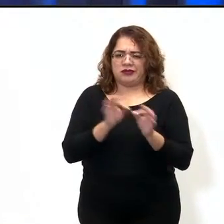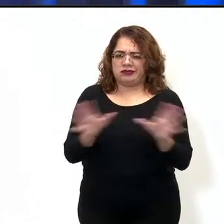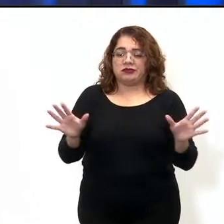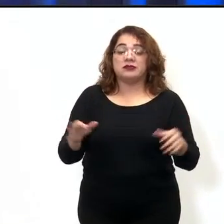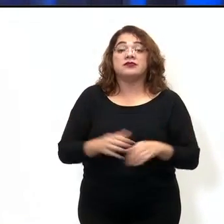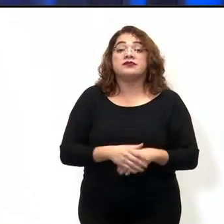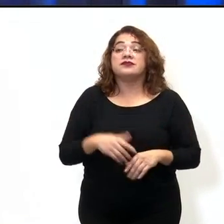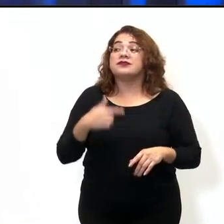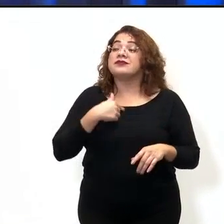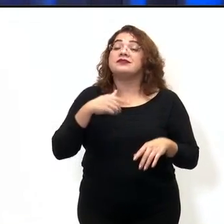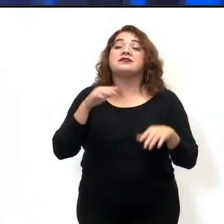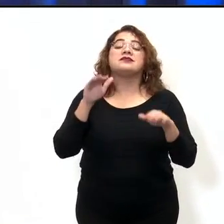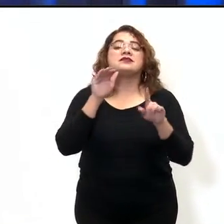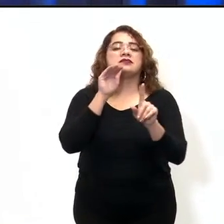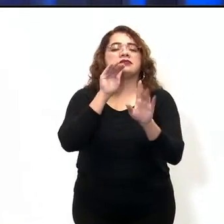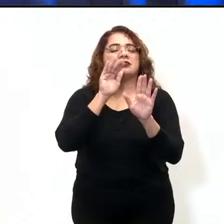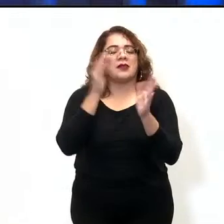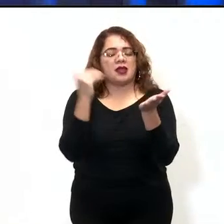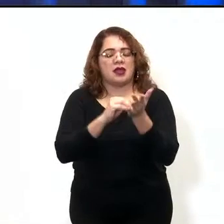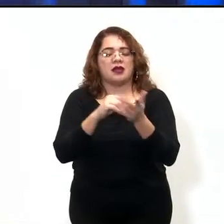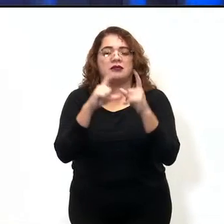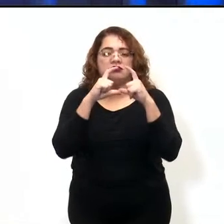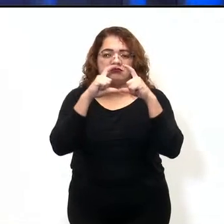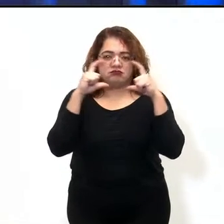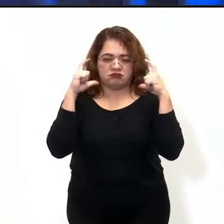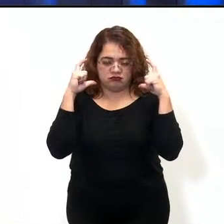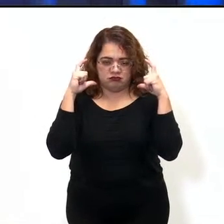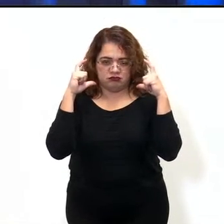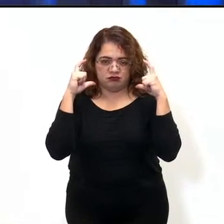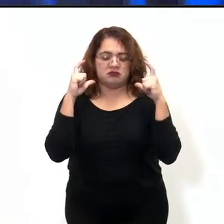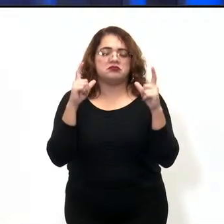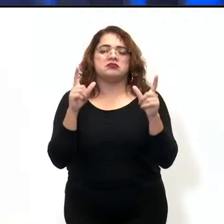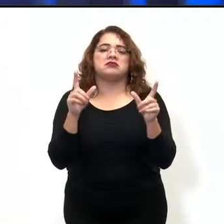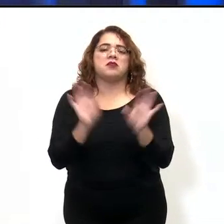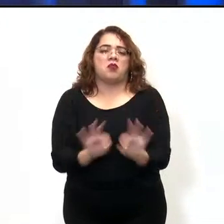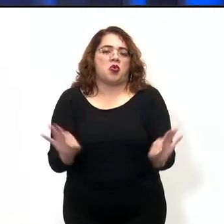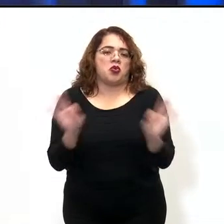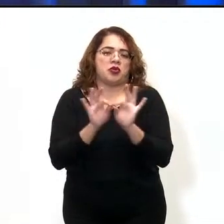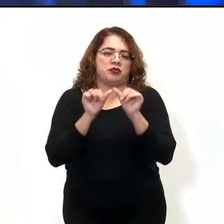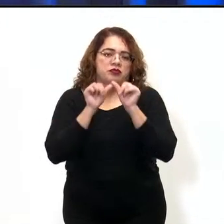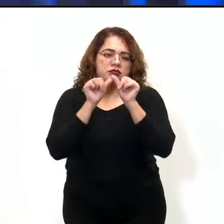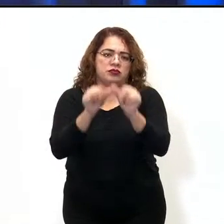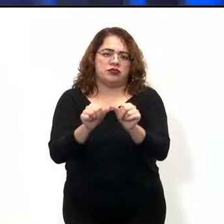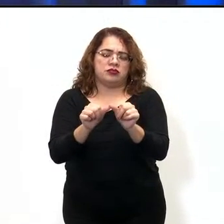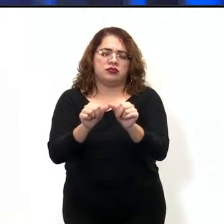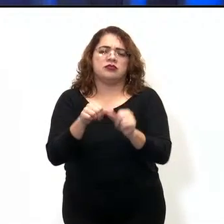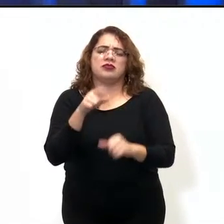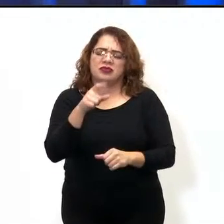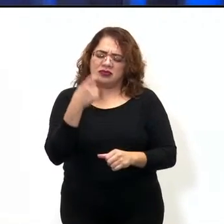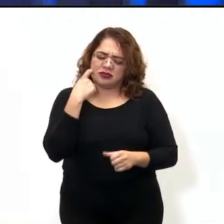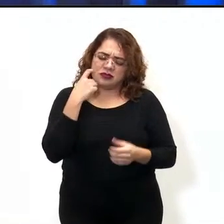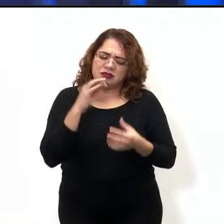should be wearing their masks, and I think that for all folks, and I think you referenced one